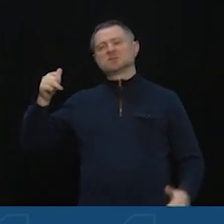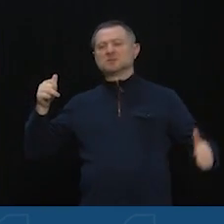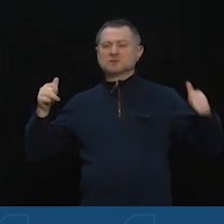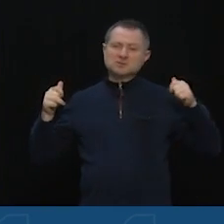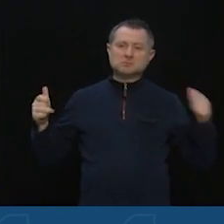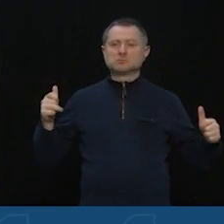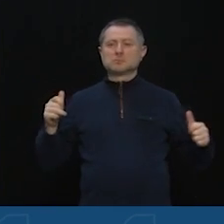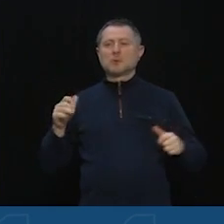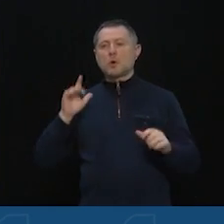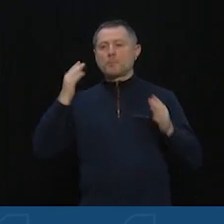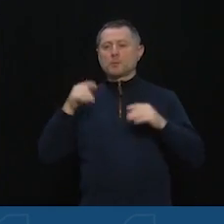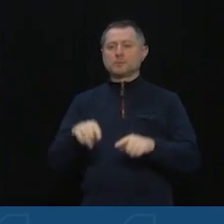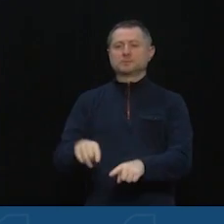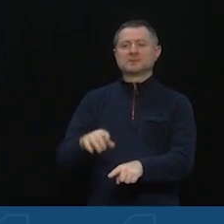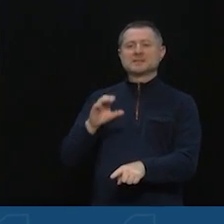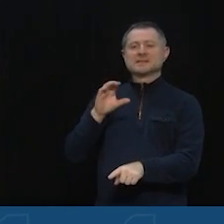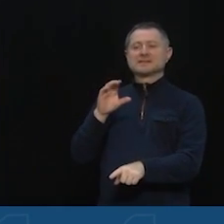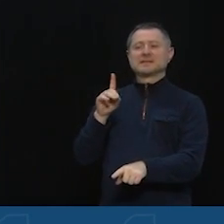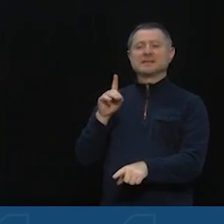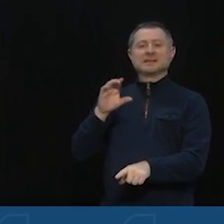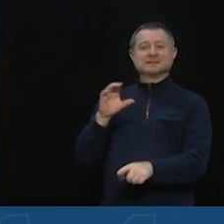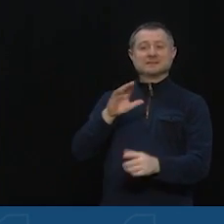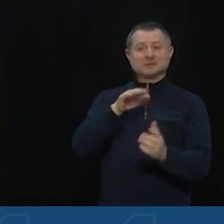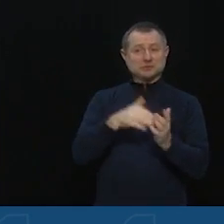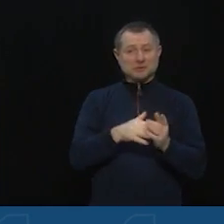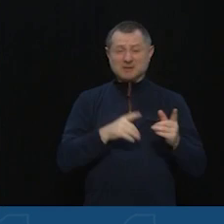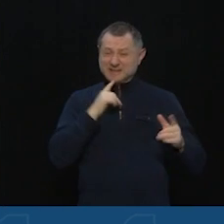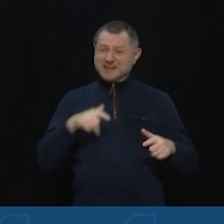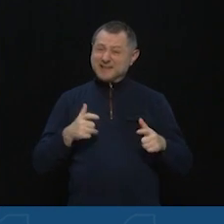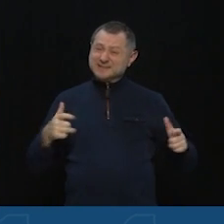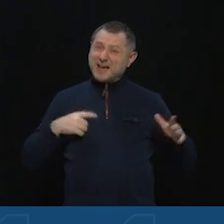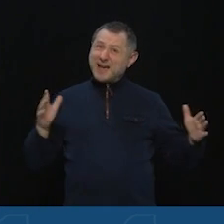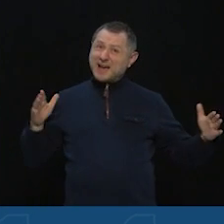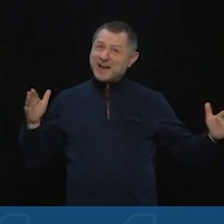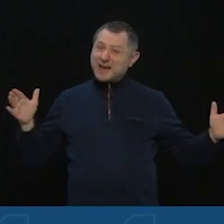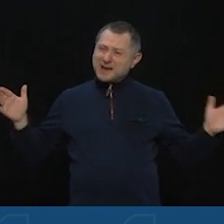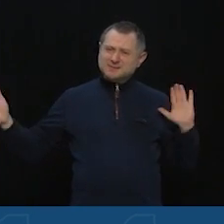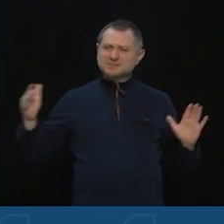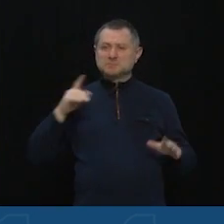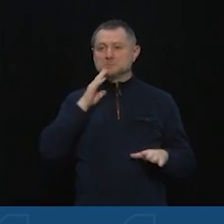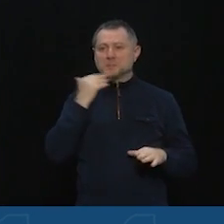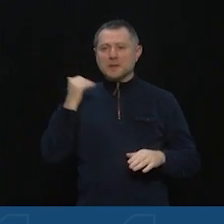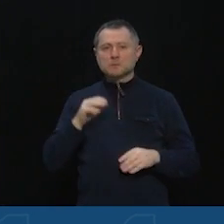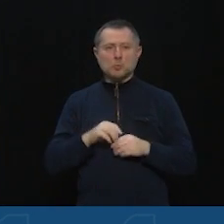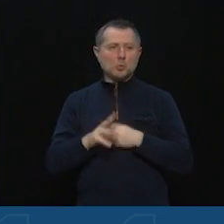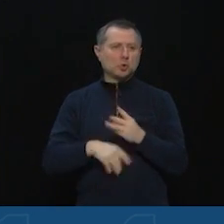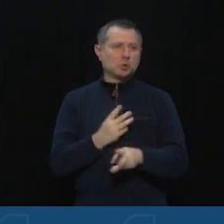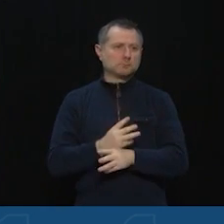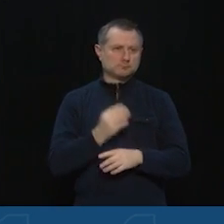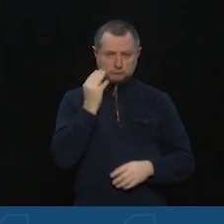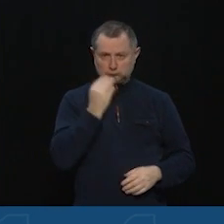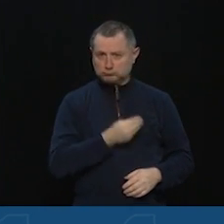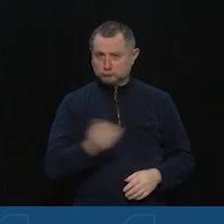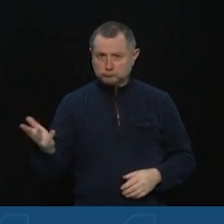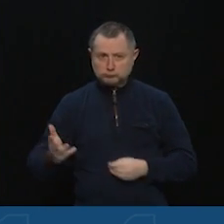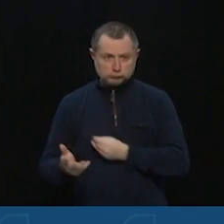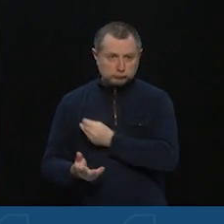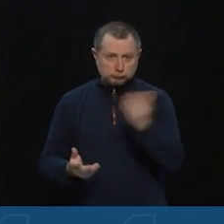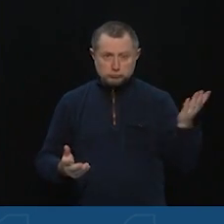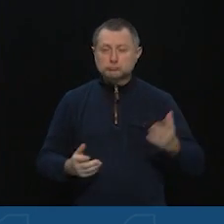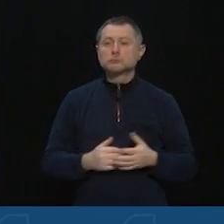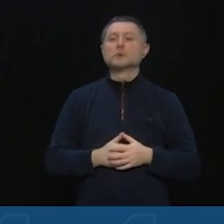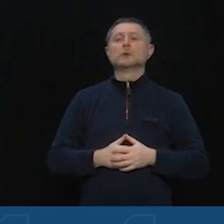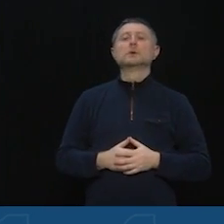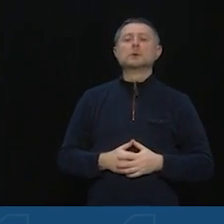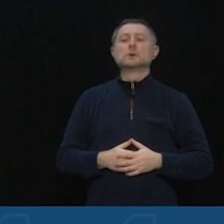Disease Control, and they are a true jewel in the crown of public health in New York. I want to begin by saying that it's